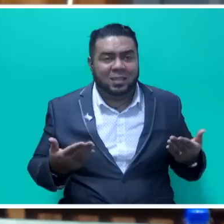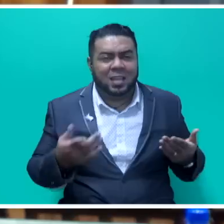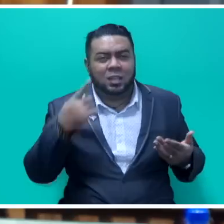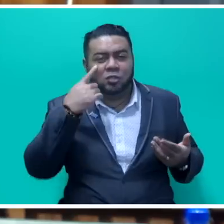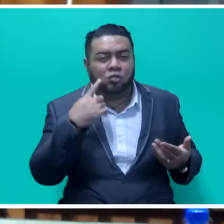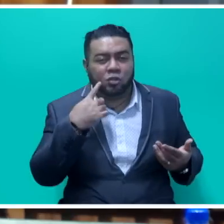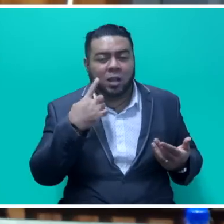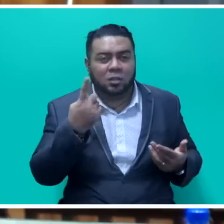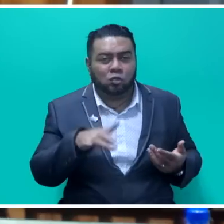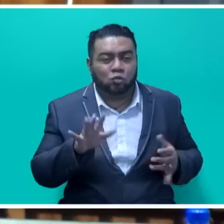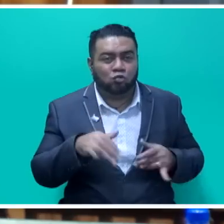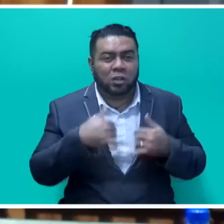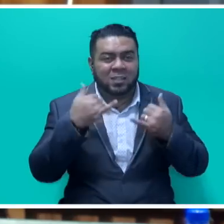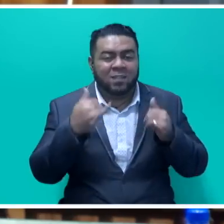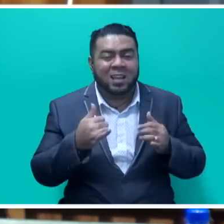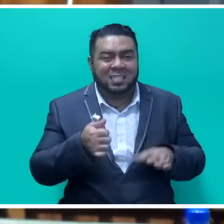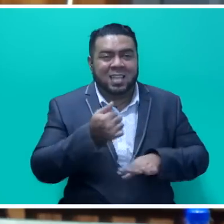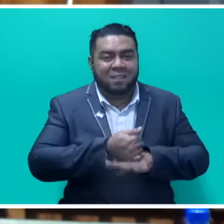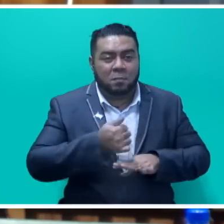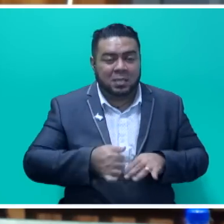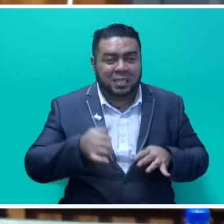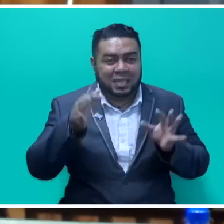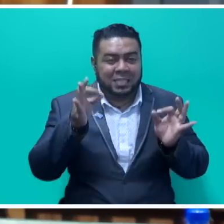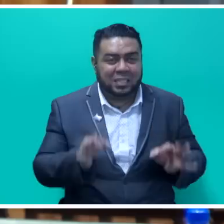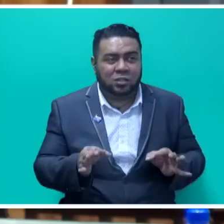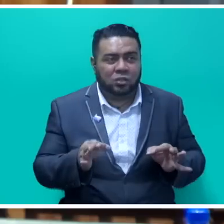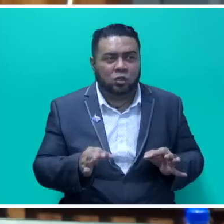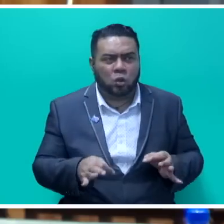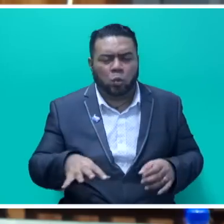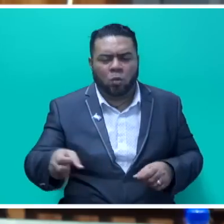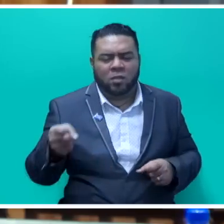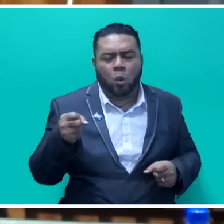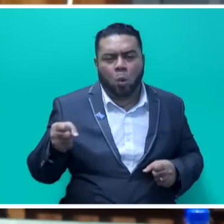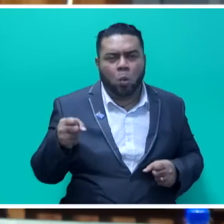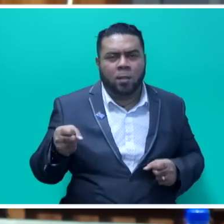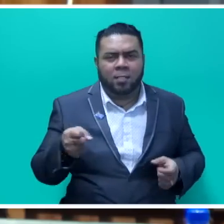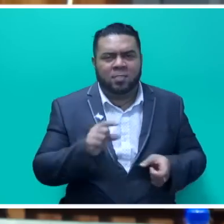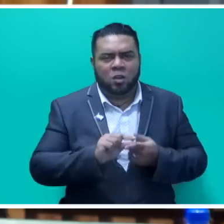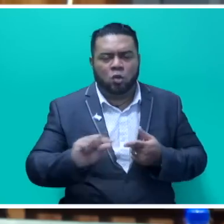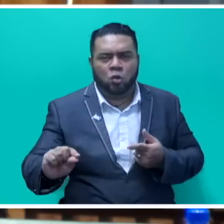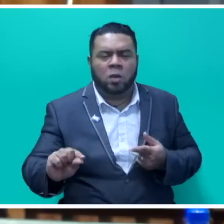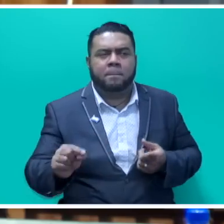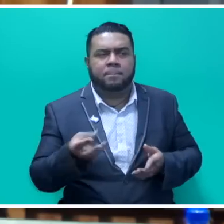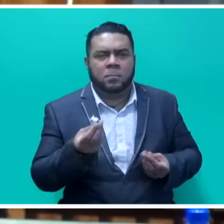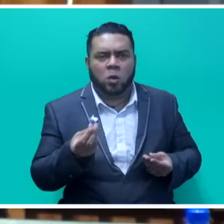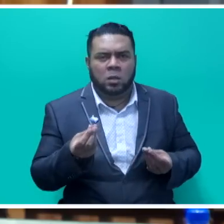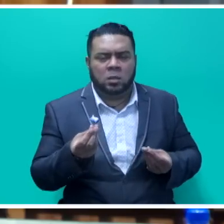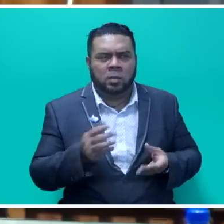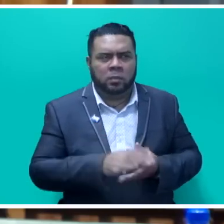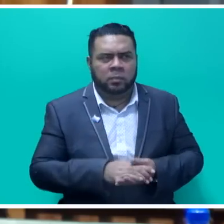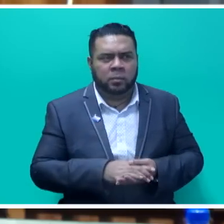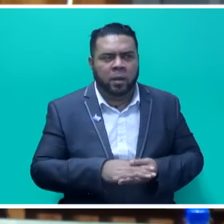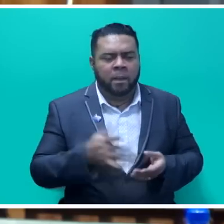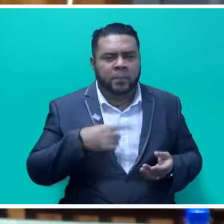tried vainly to justify his government's decision to withhold the grant because of